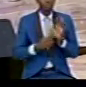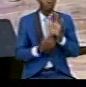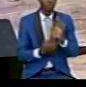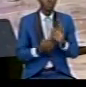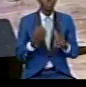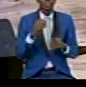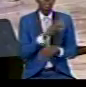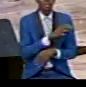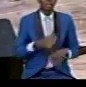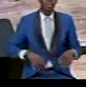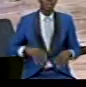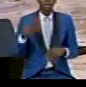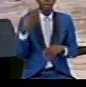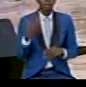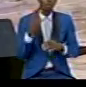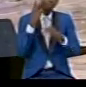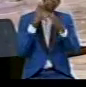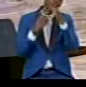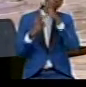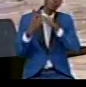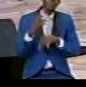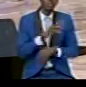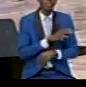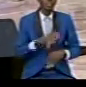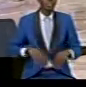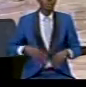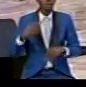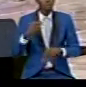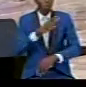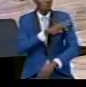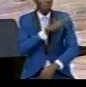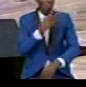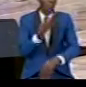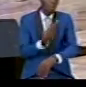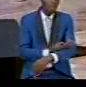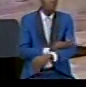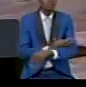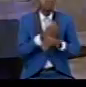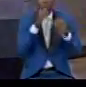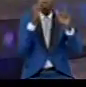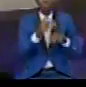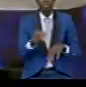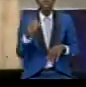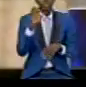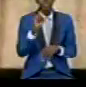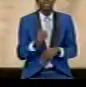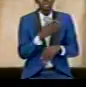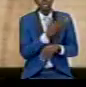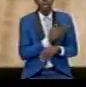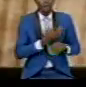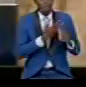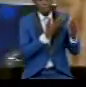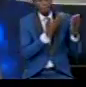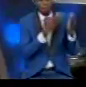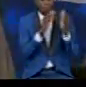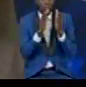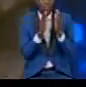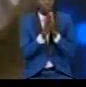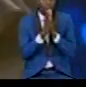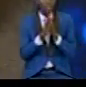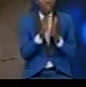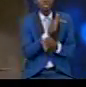of vision, the Christ of mighty enablement. I'm praying, I'm traveling